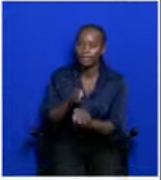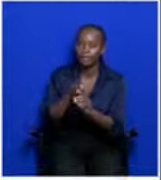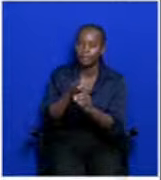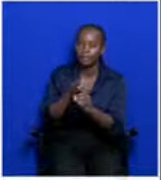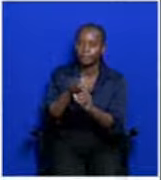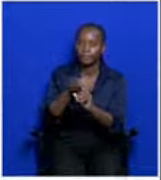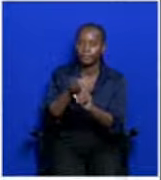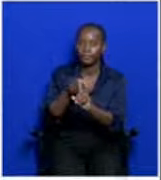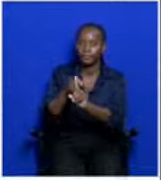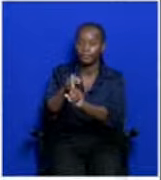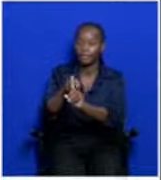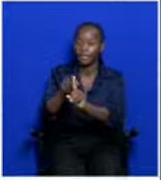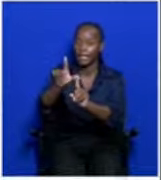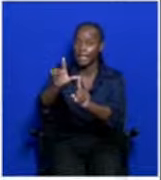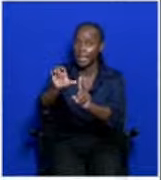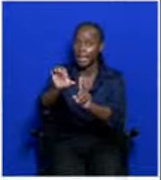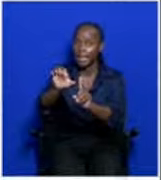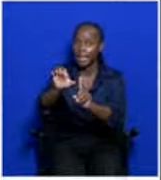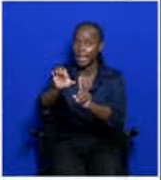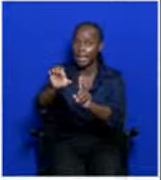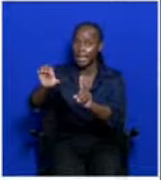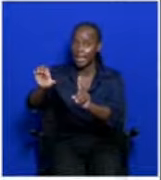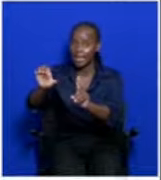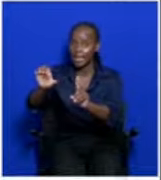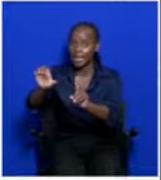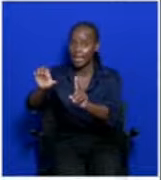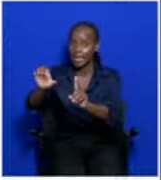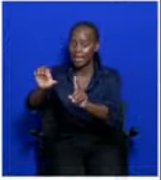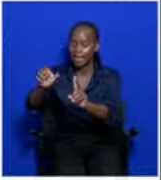Mackenzie. Thank you. Thanks, Mr.